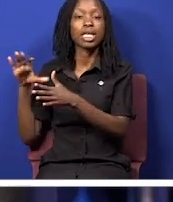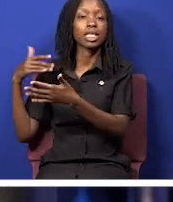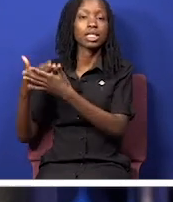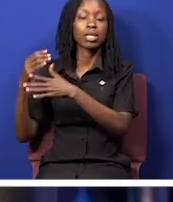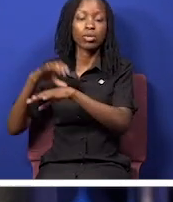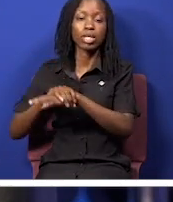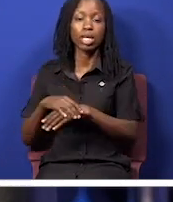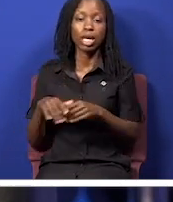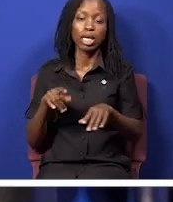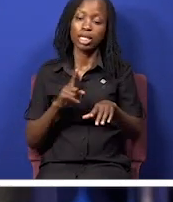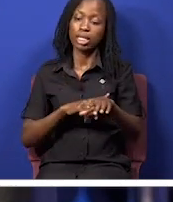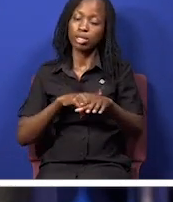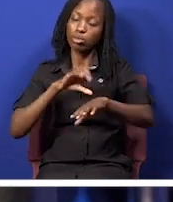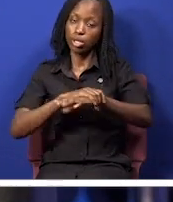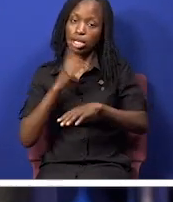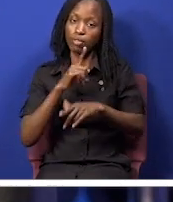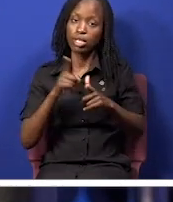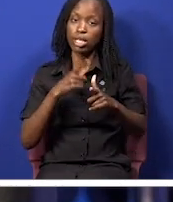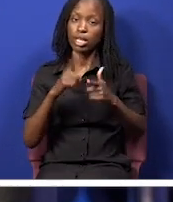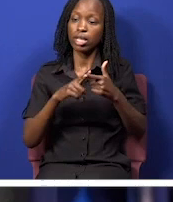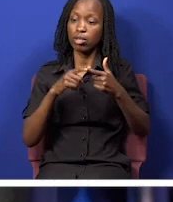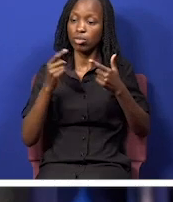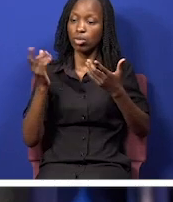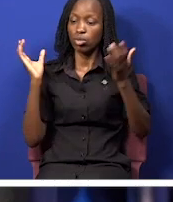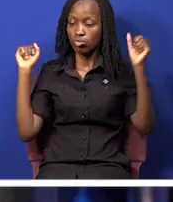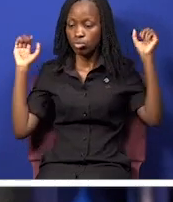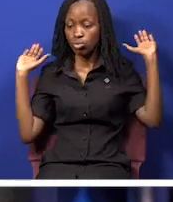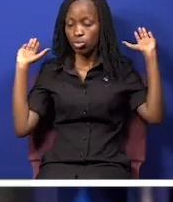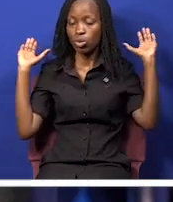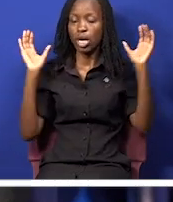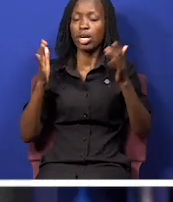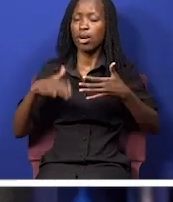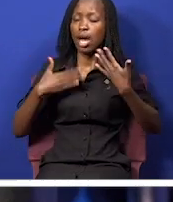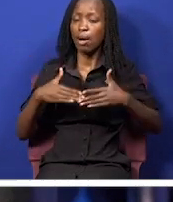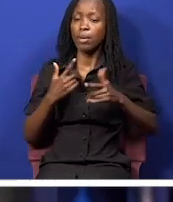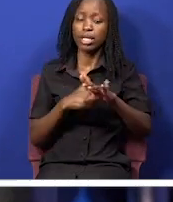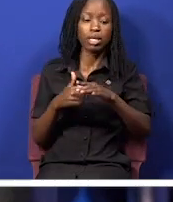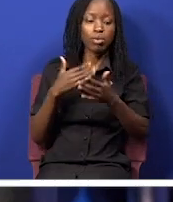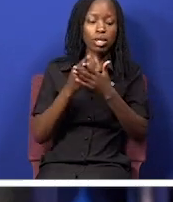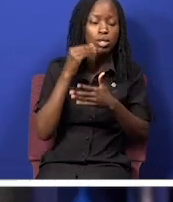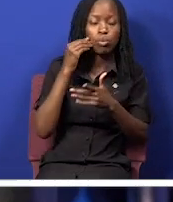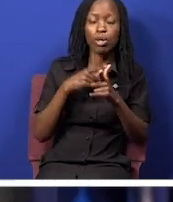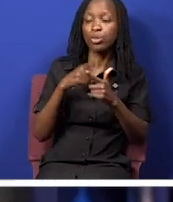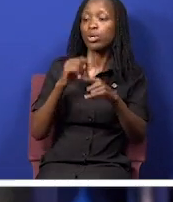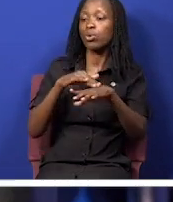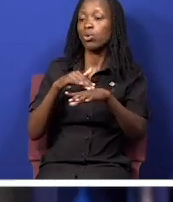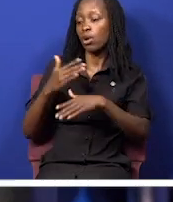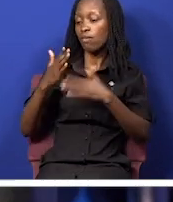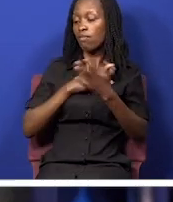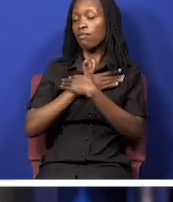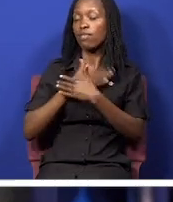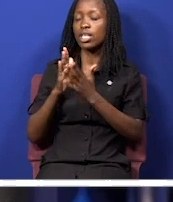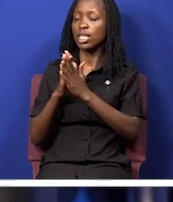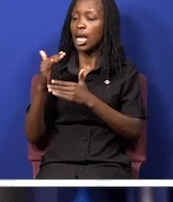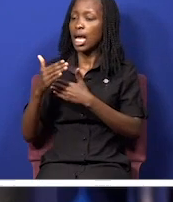until he finds it? And when he has found it, he lays it on his shoulders, rejoicing. And when he comes home, he calls together his friends and